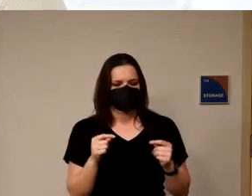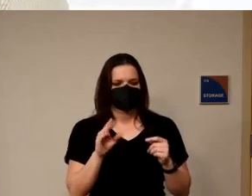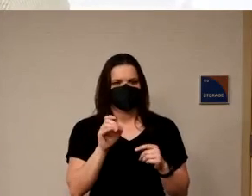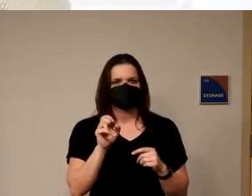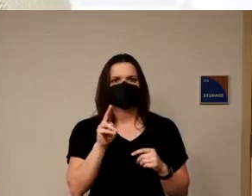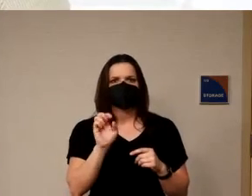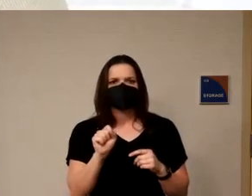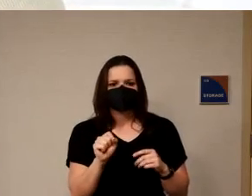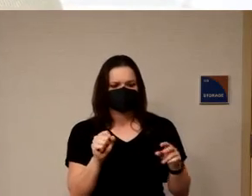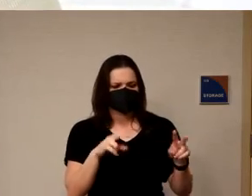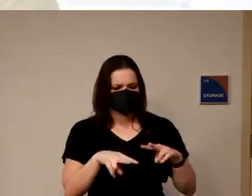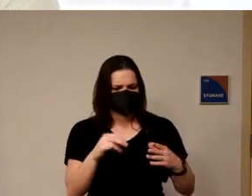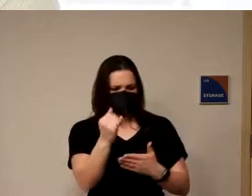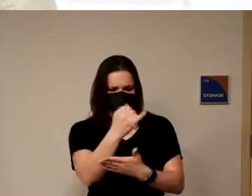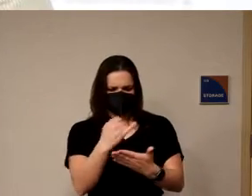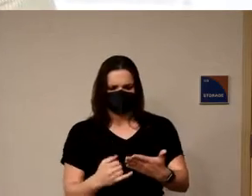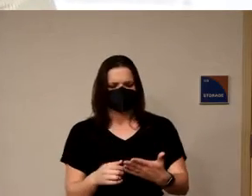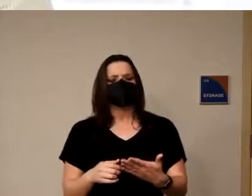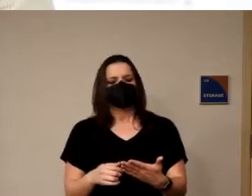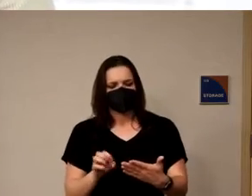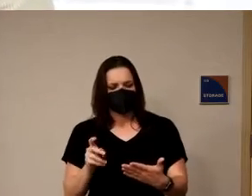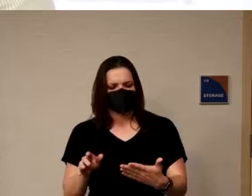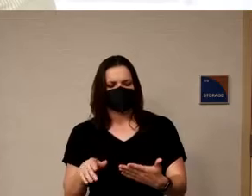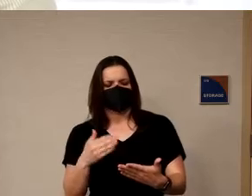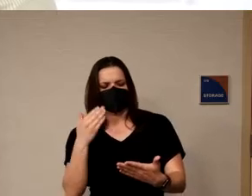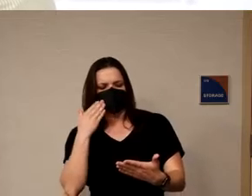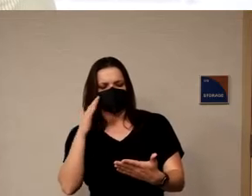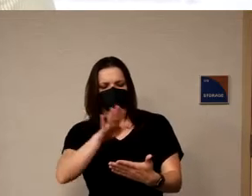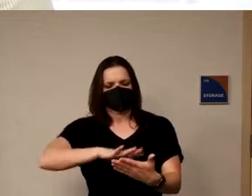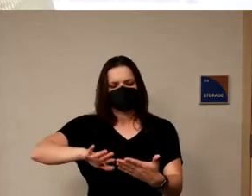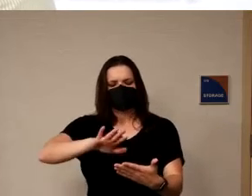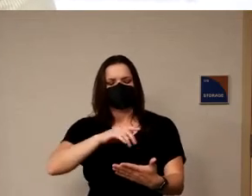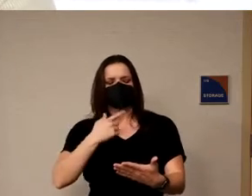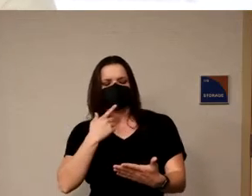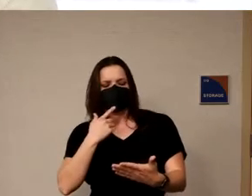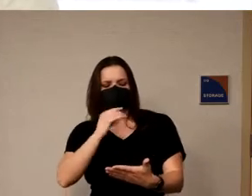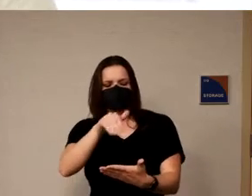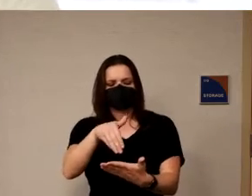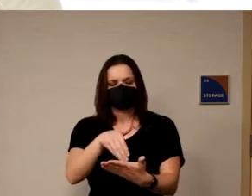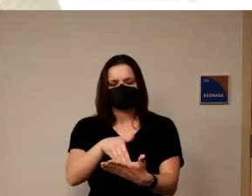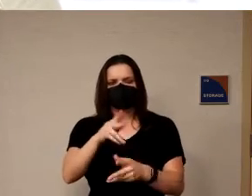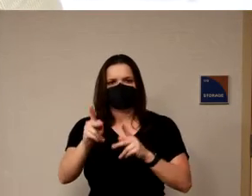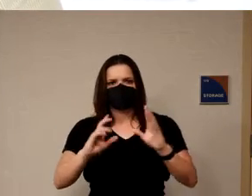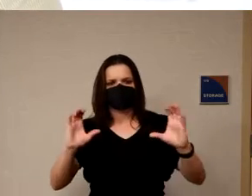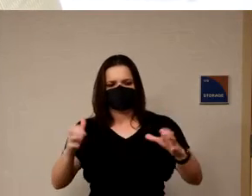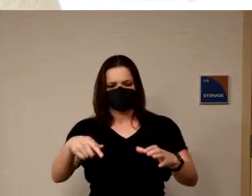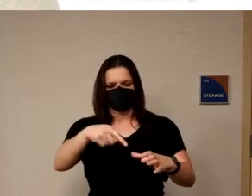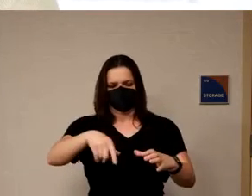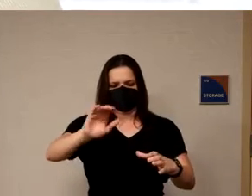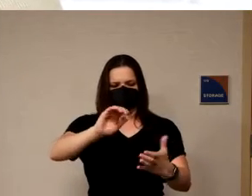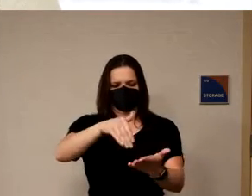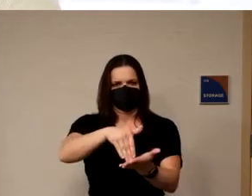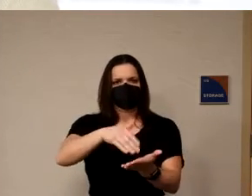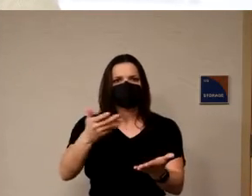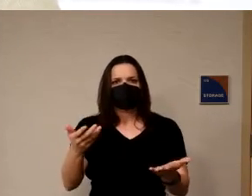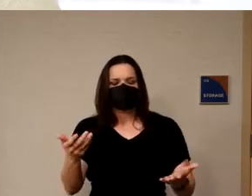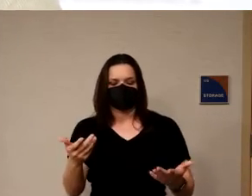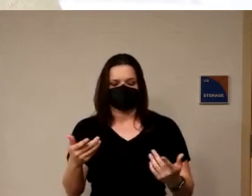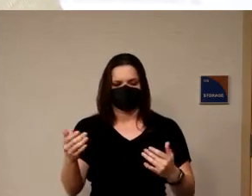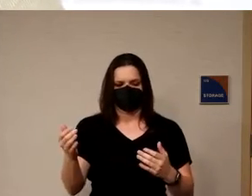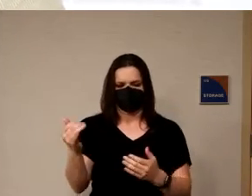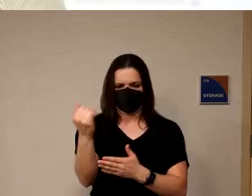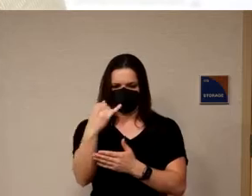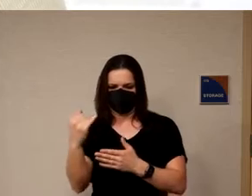places, draw a map from that. Now that I've got a feel for the center of gravity of the population of the district, maybe I'll